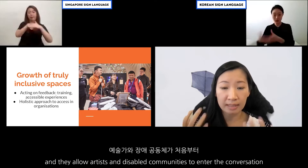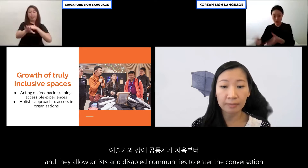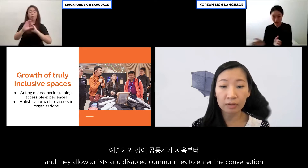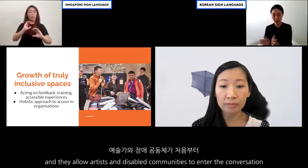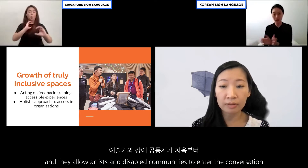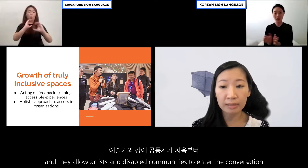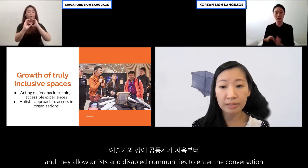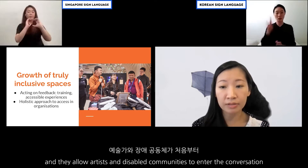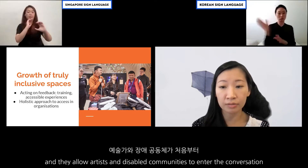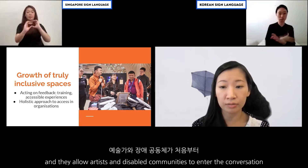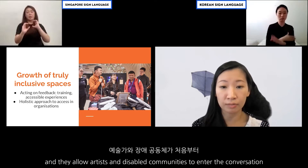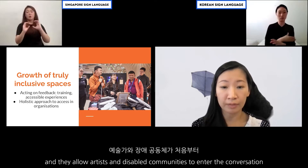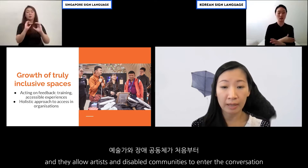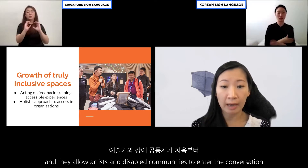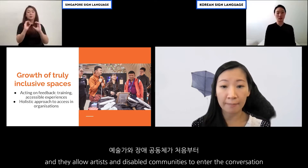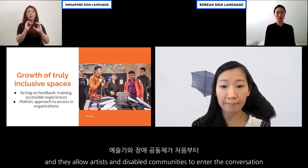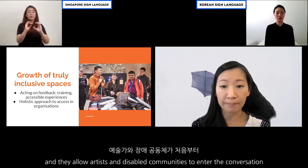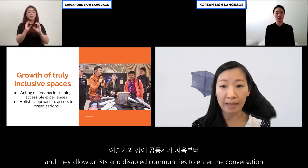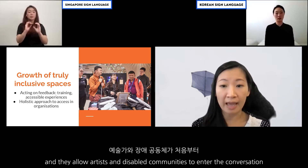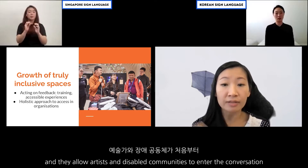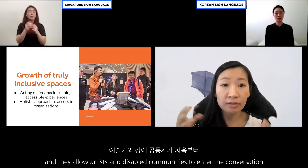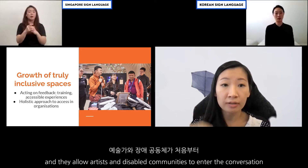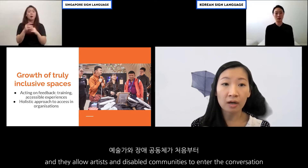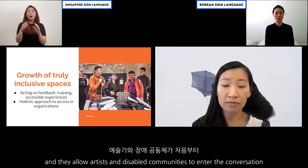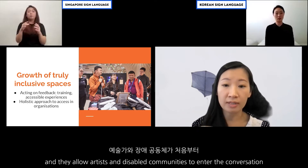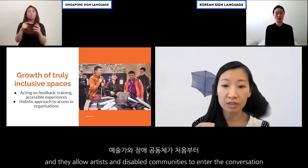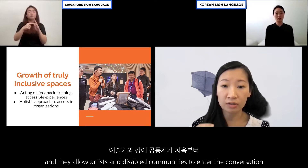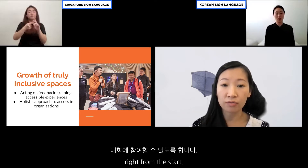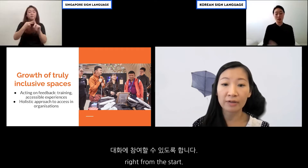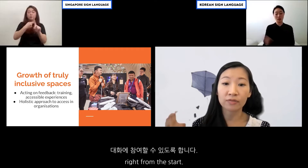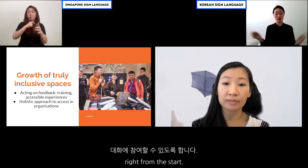and disabled communities to enter the